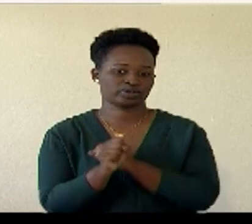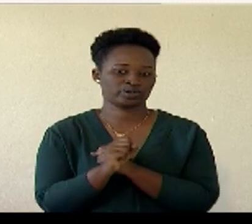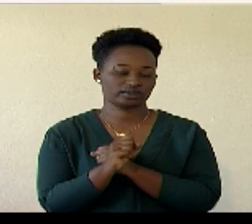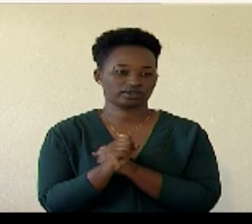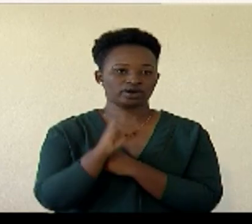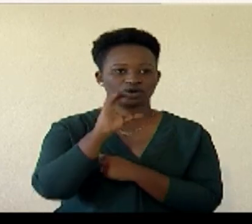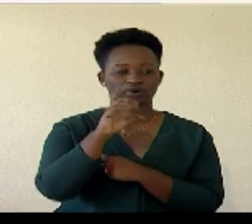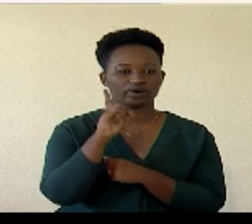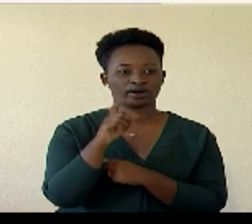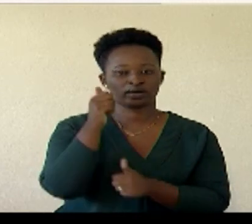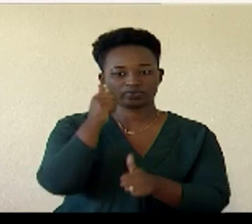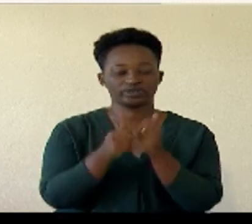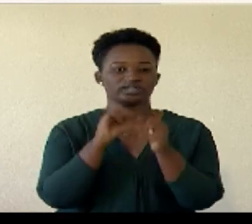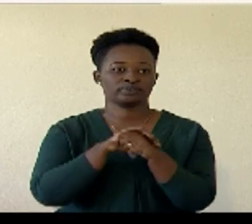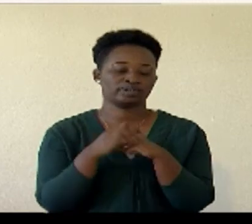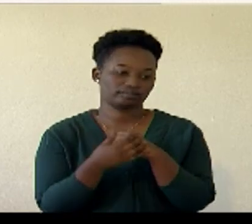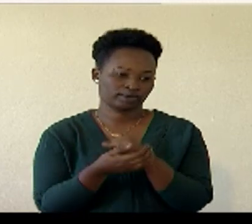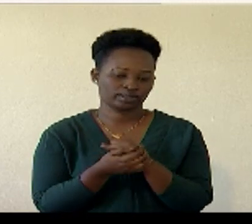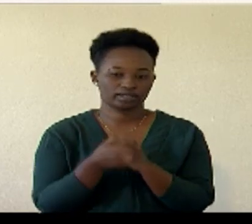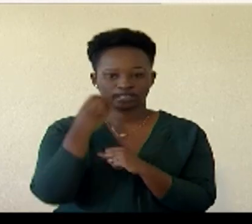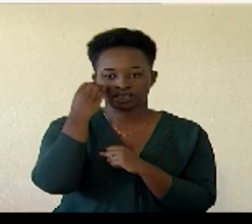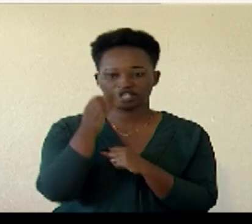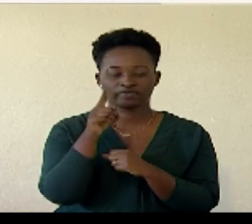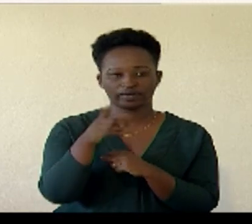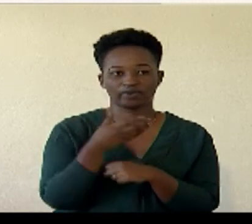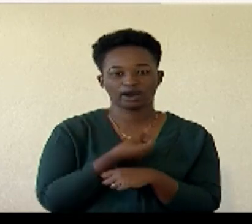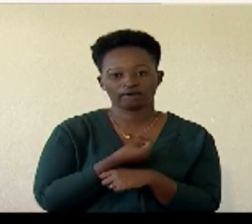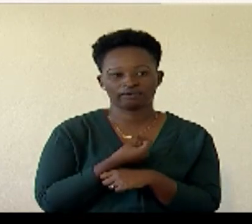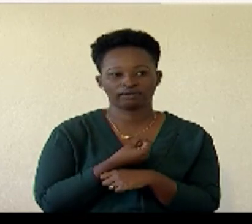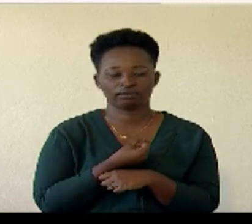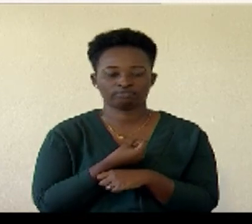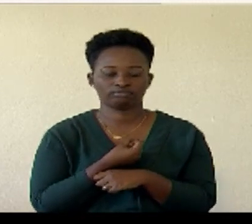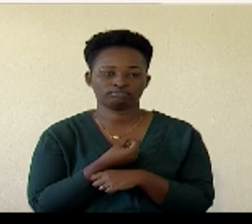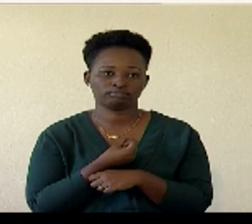chloride, which is formed. So if you have also